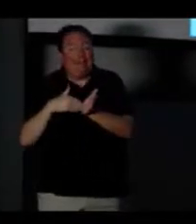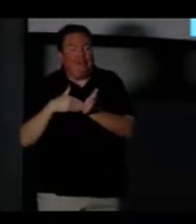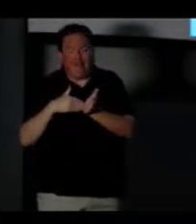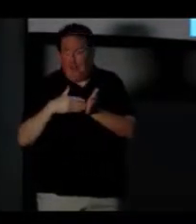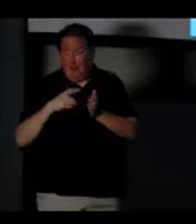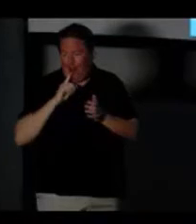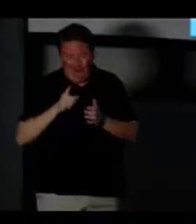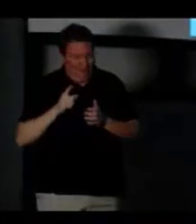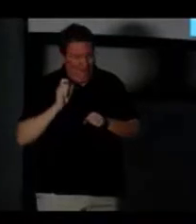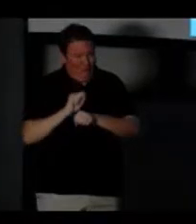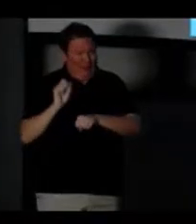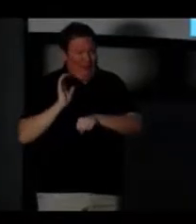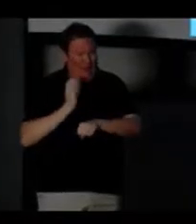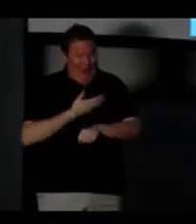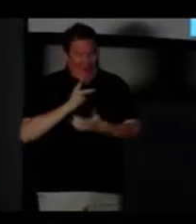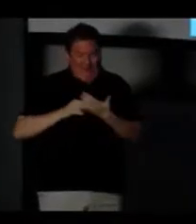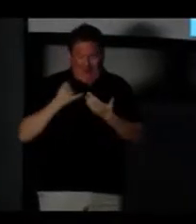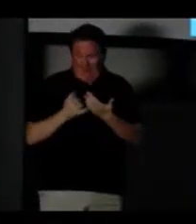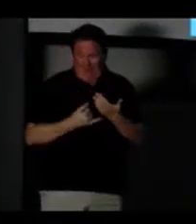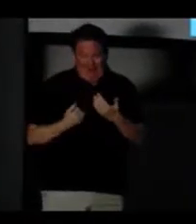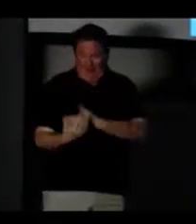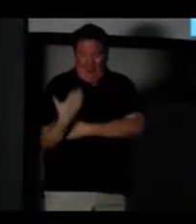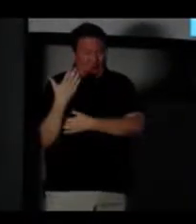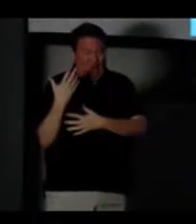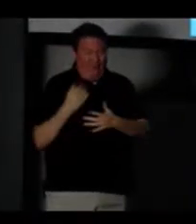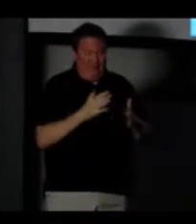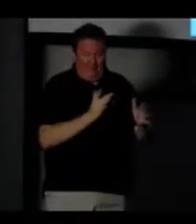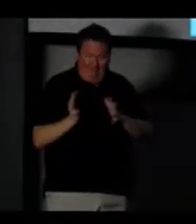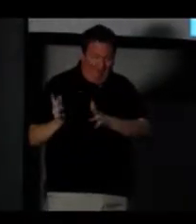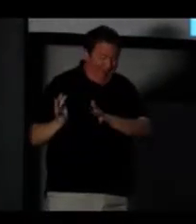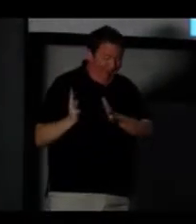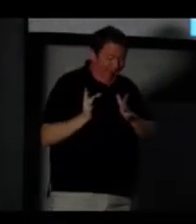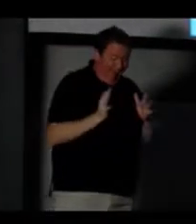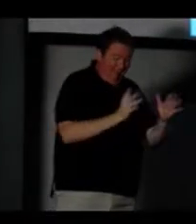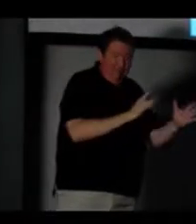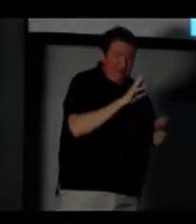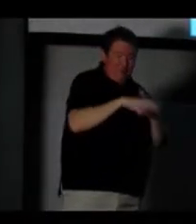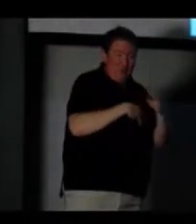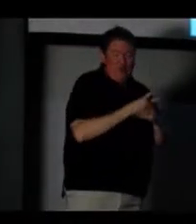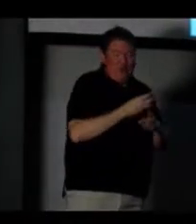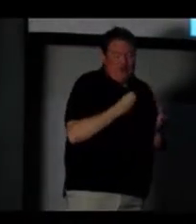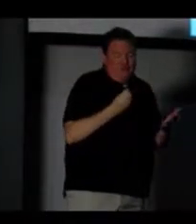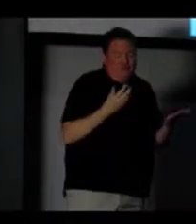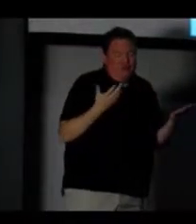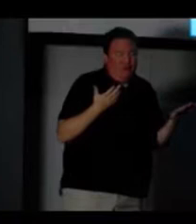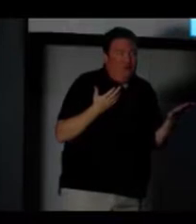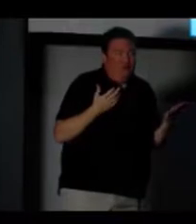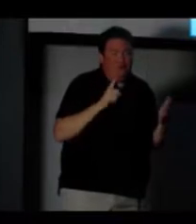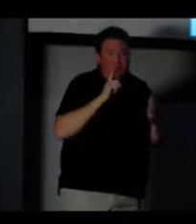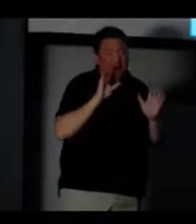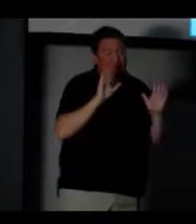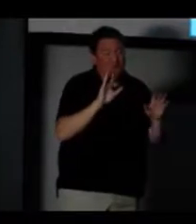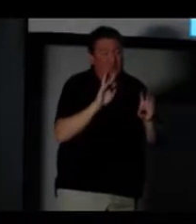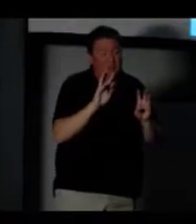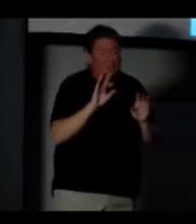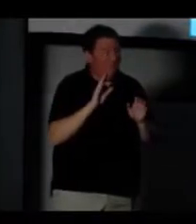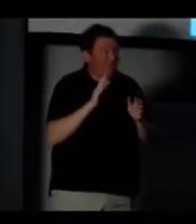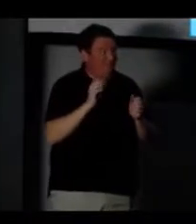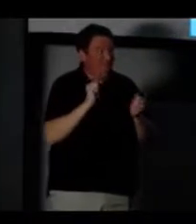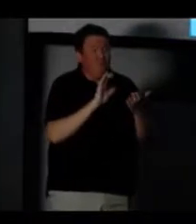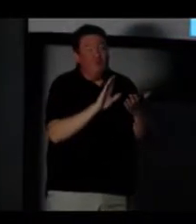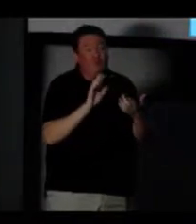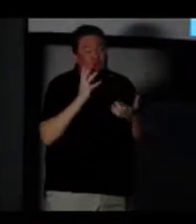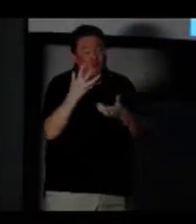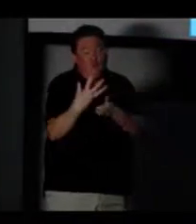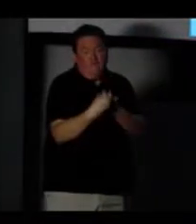moving across the earth as people get involved in digitizing the collections here in Washington. It's a great way of engaging people.